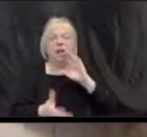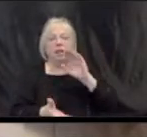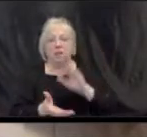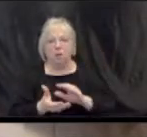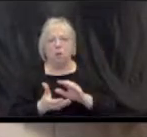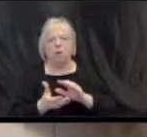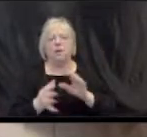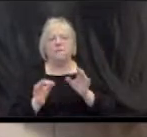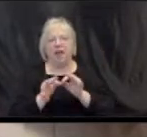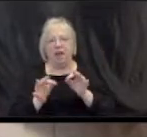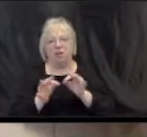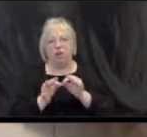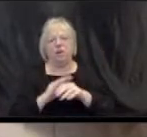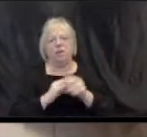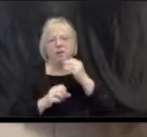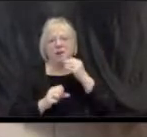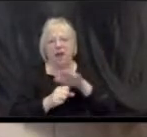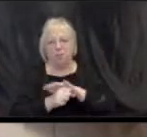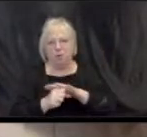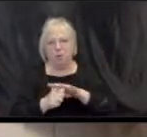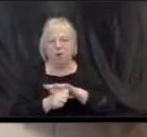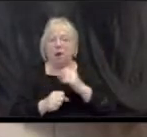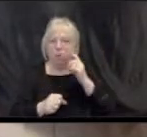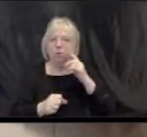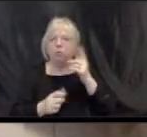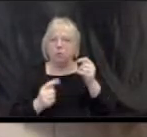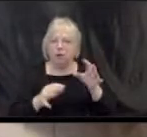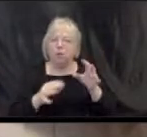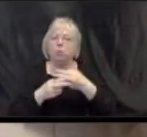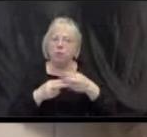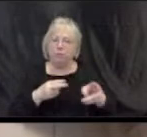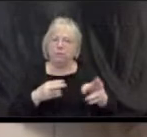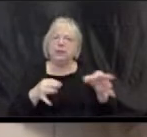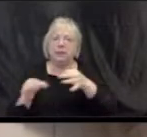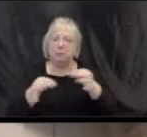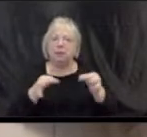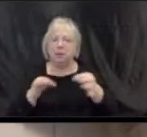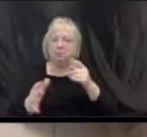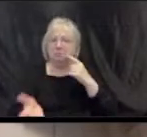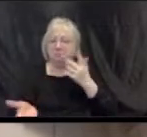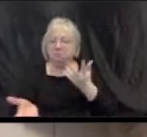neighborhood. And I'll try to give an explanation of that briefly.